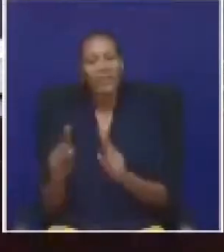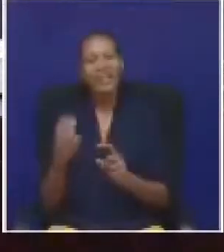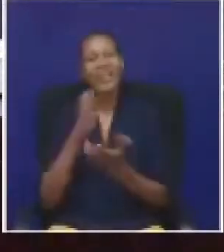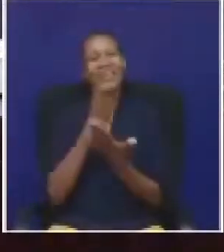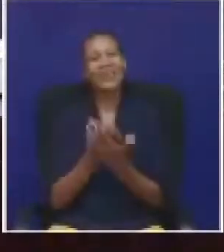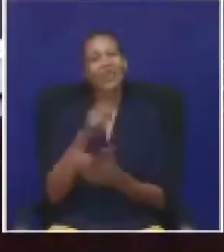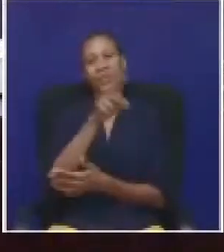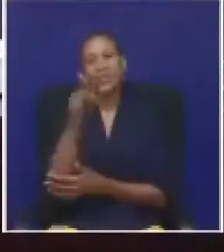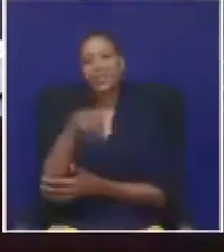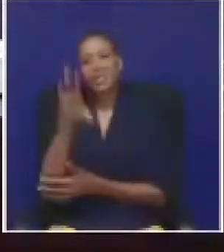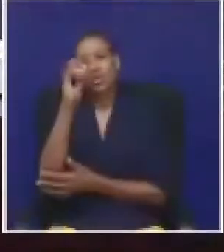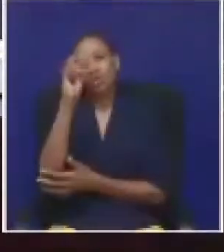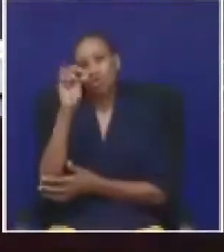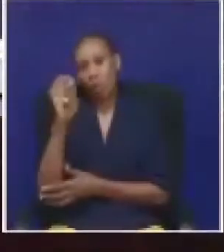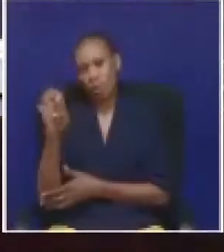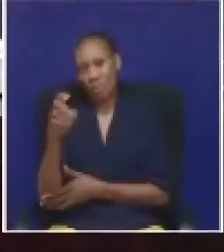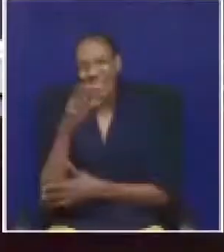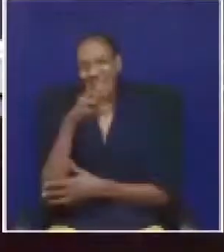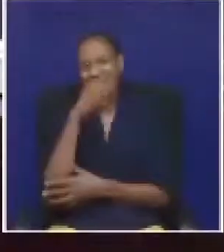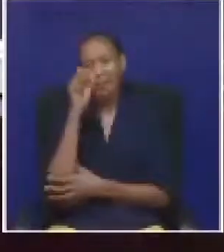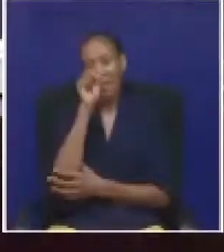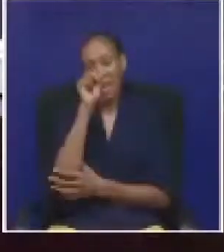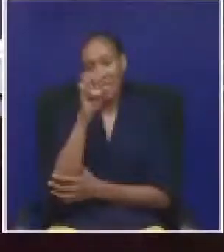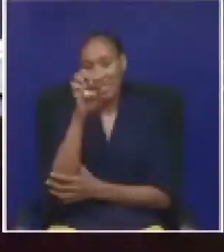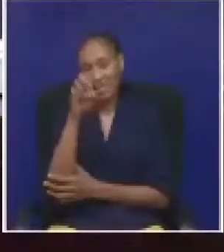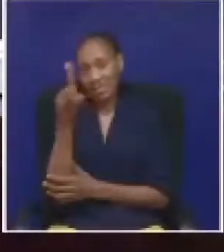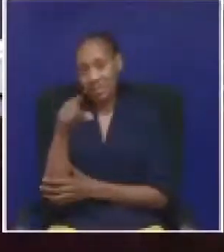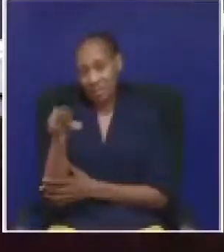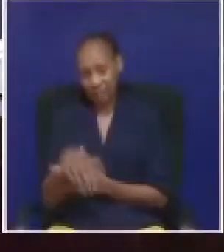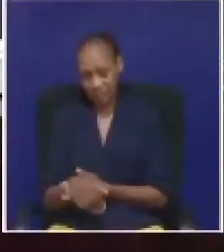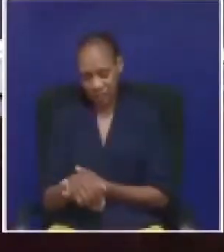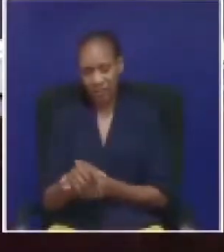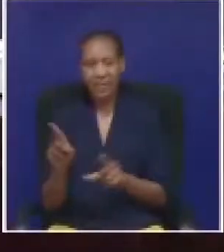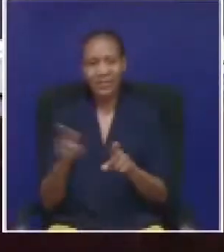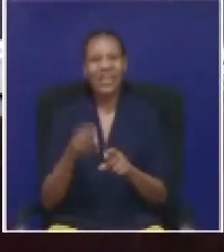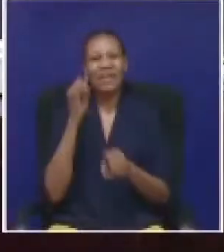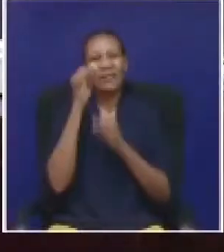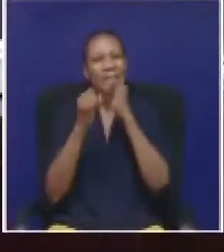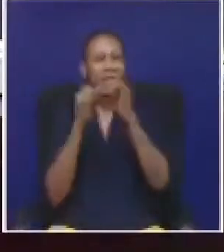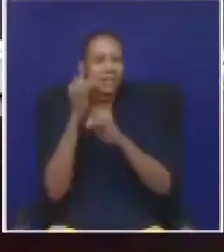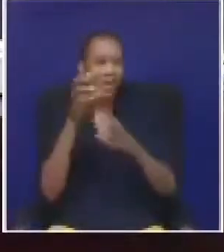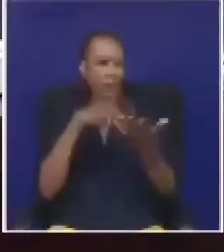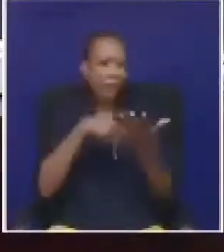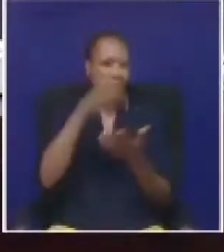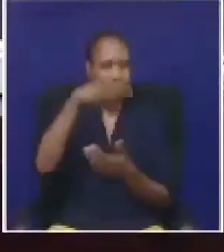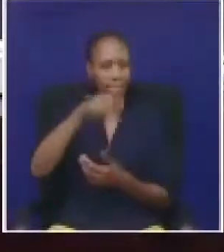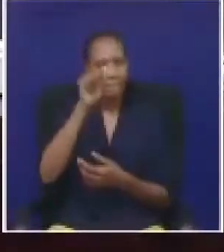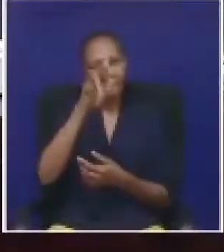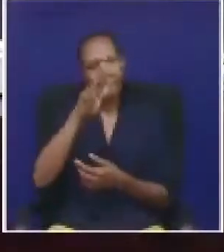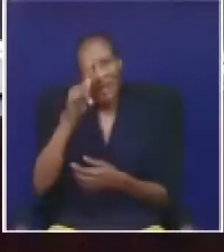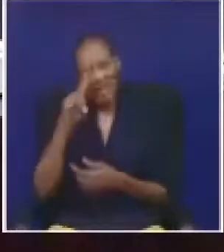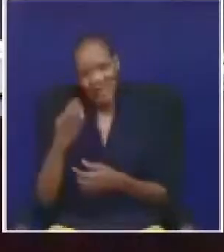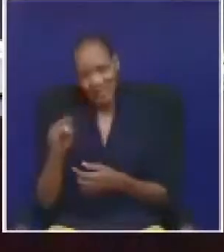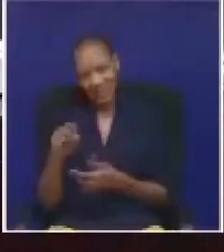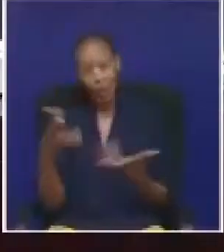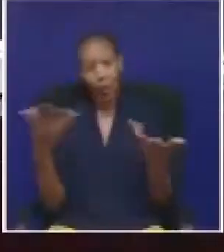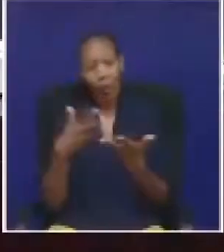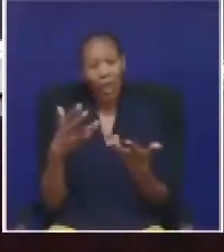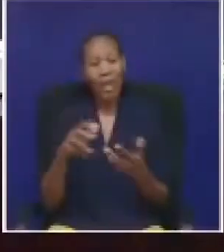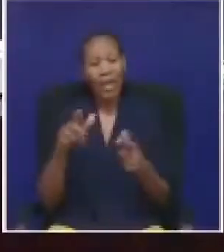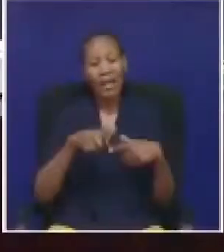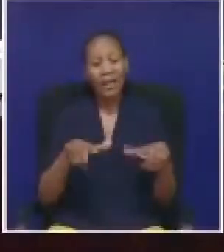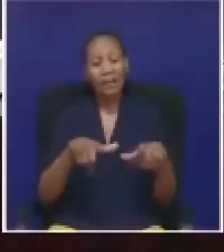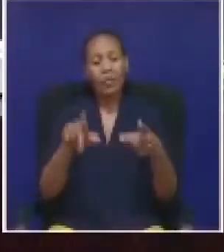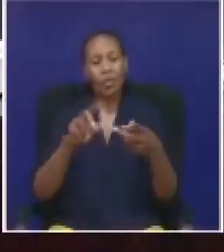zones, SEZs, and industrial parks, particularly in the Musina